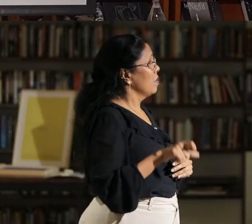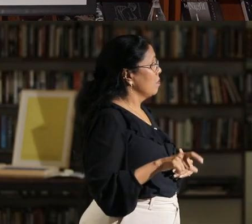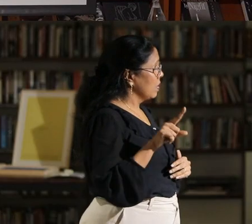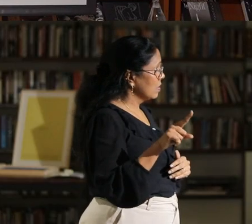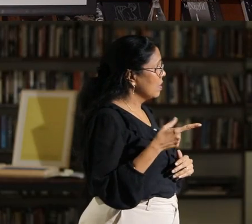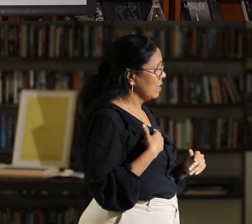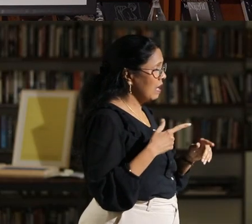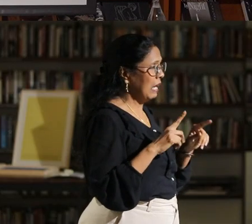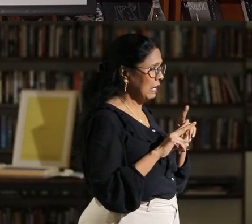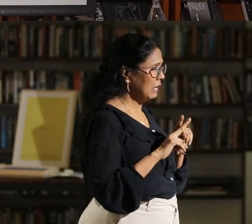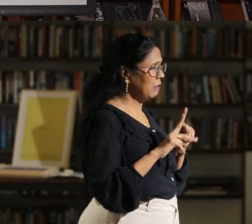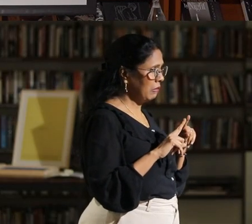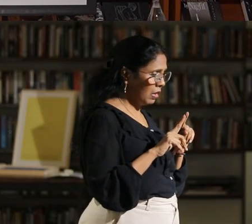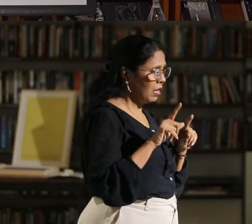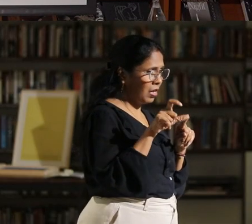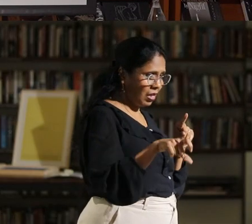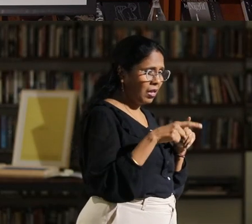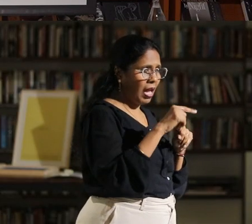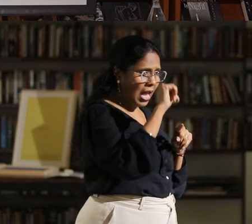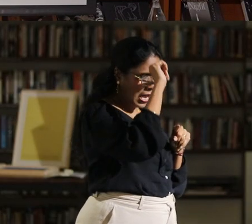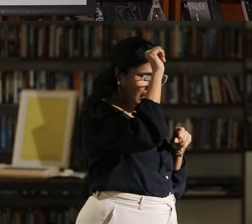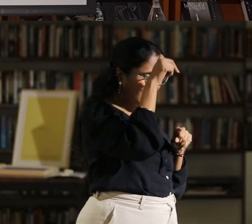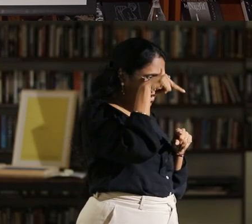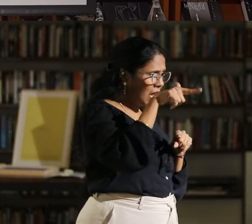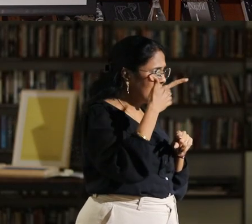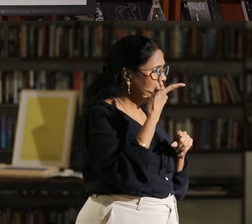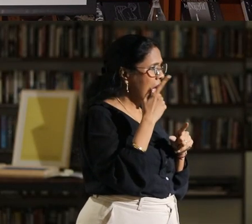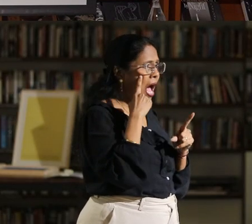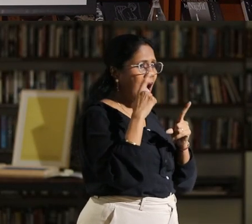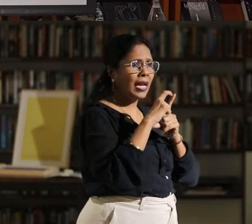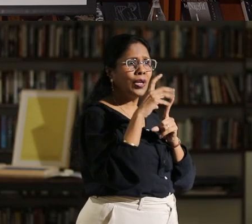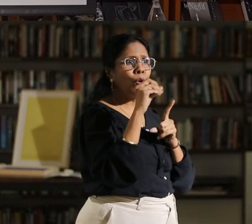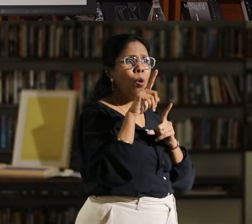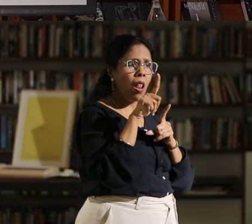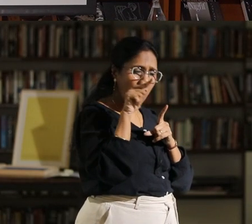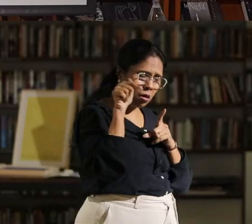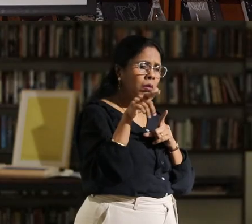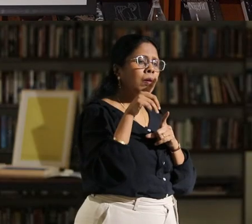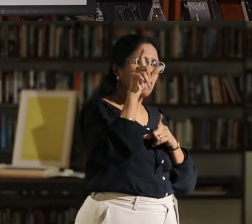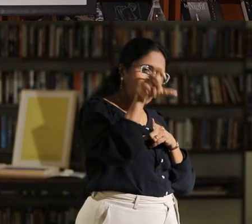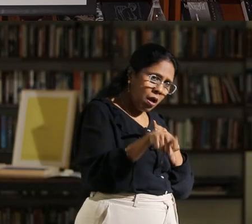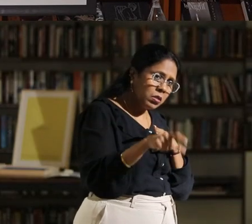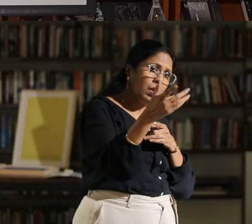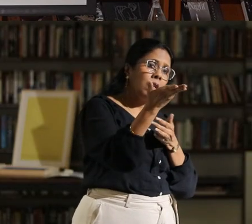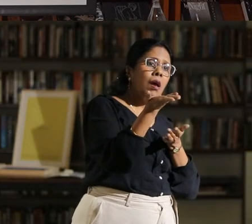Indian Idol type something about music, landed up there also. So,